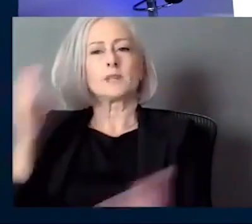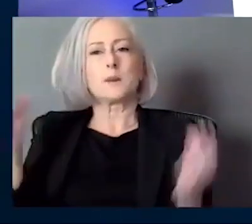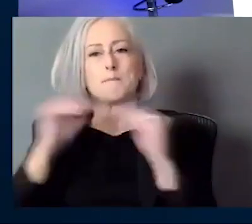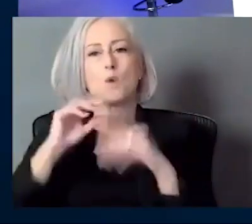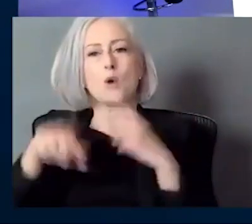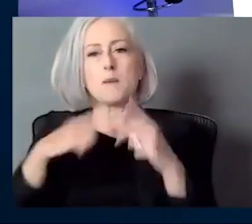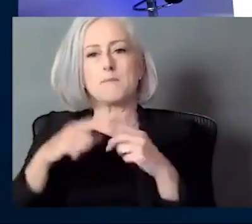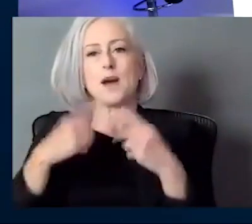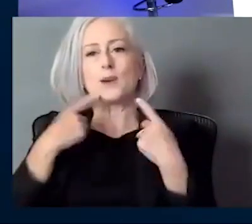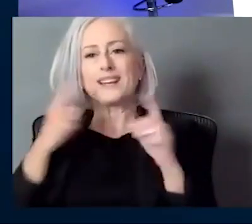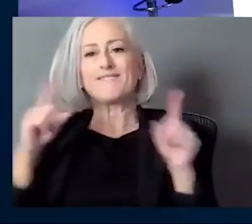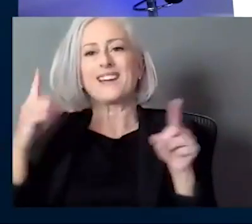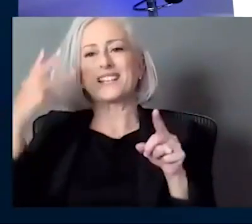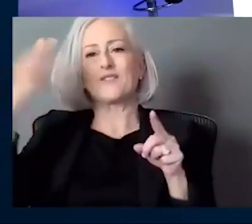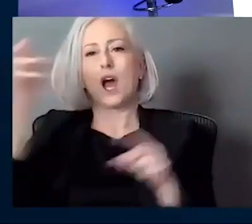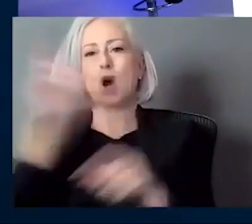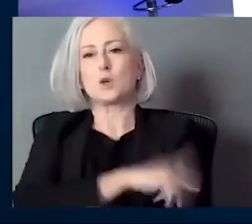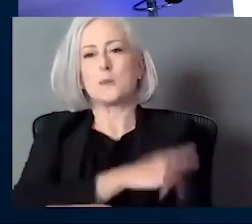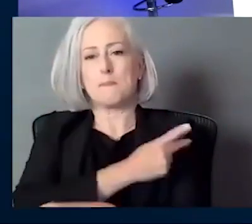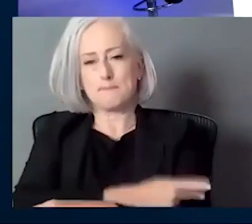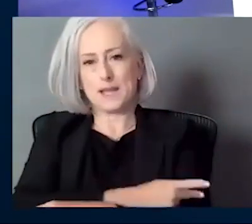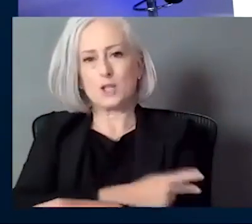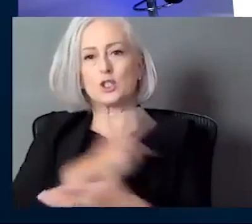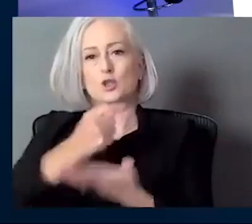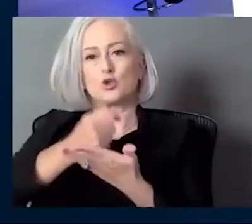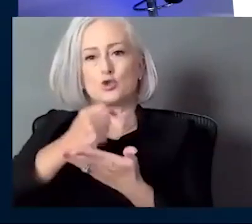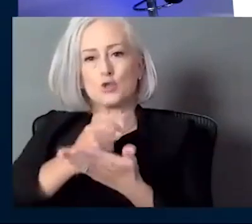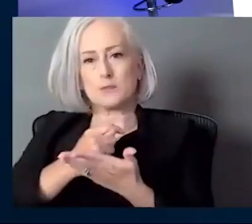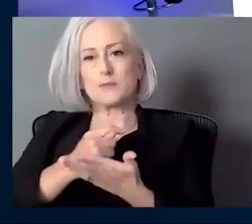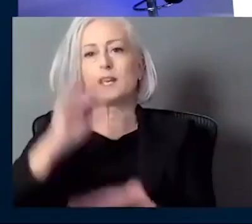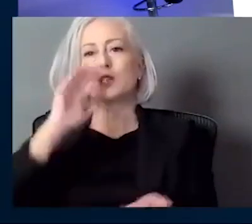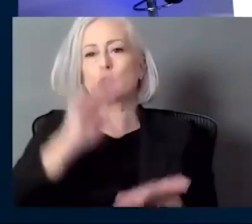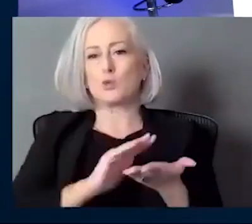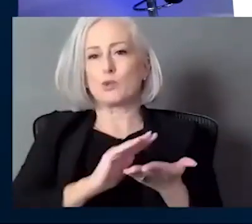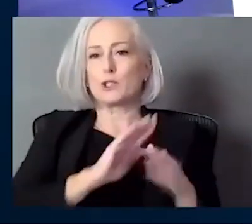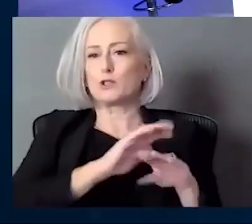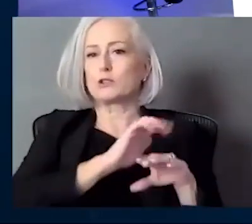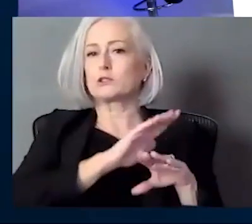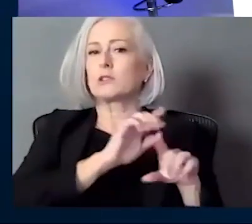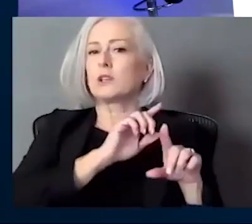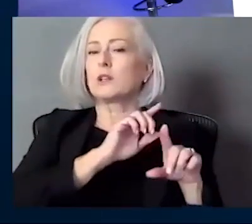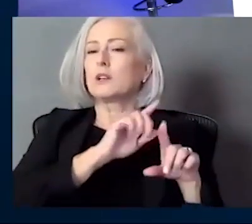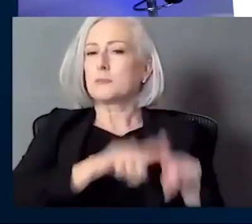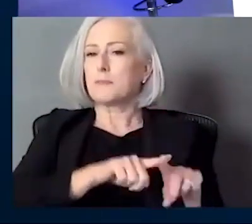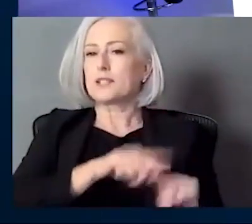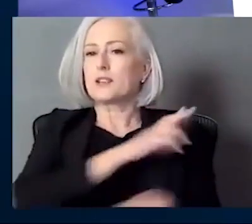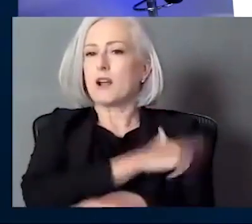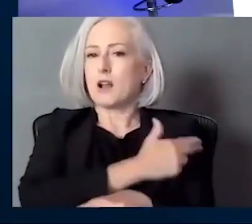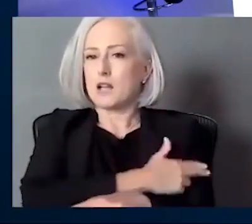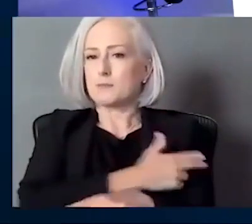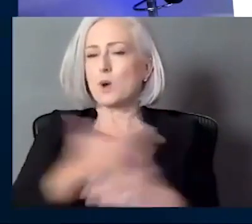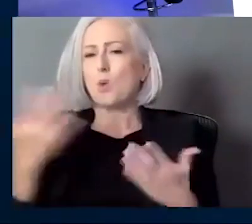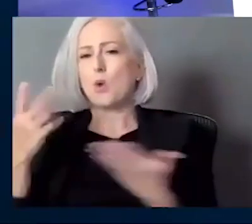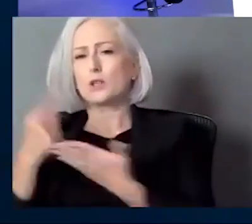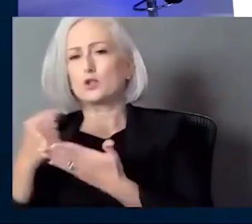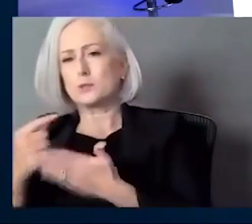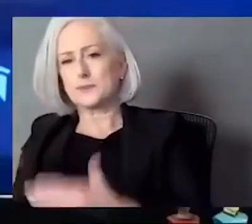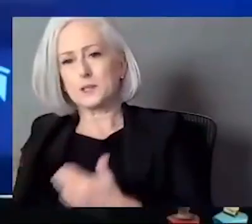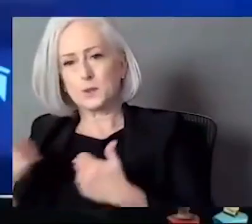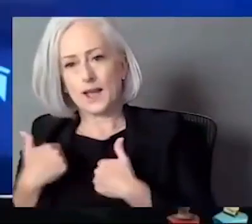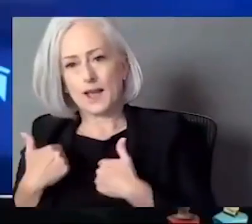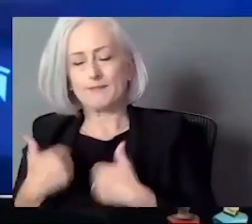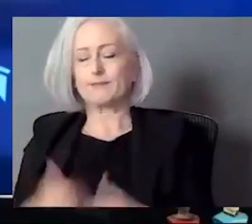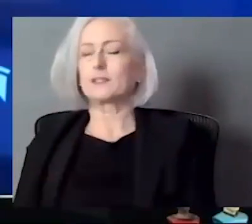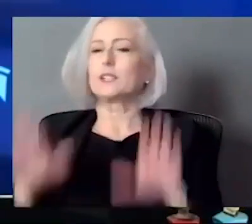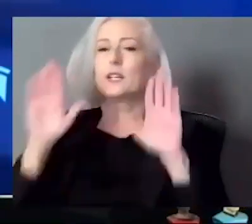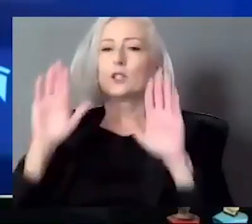treatments to help lessen the strain on hospitals during the outbreaks? And Taylor says, what are the treatments? Yeah, those are great questions. I think that there's a couple of therapies out